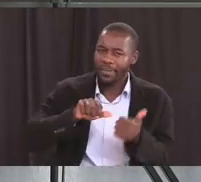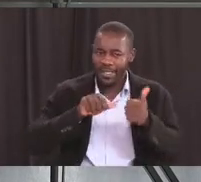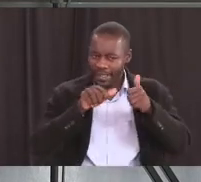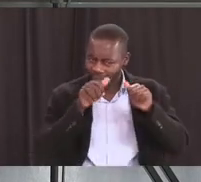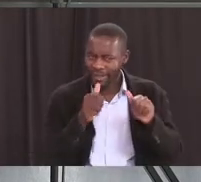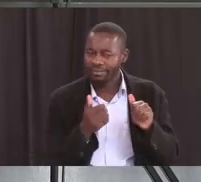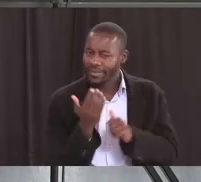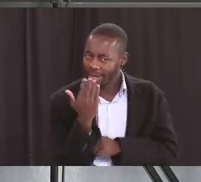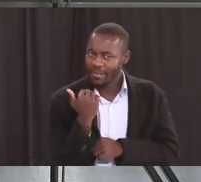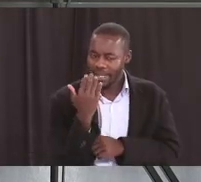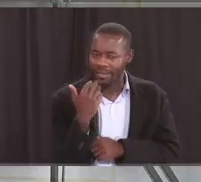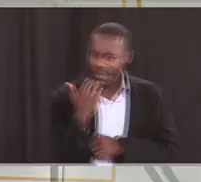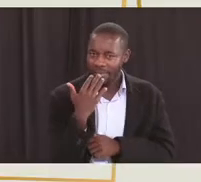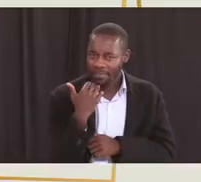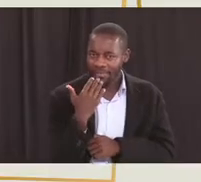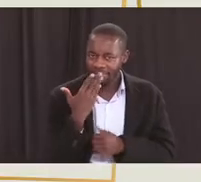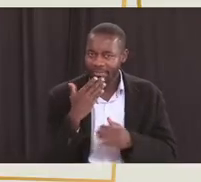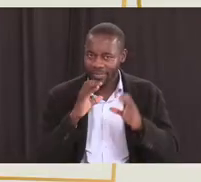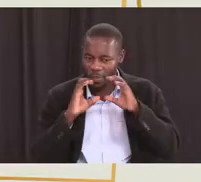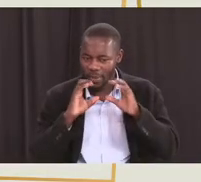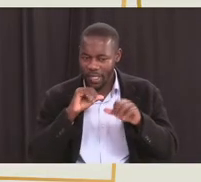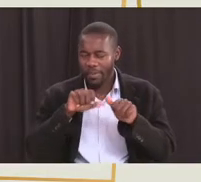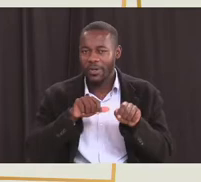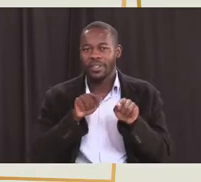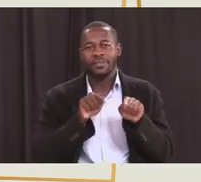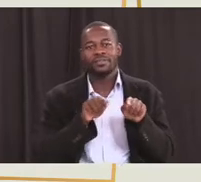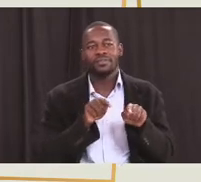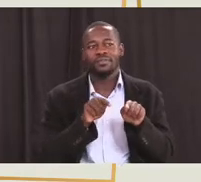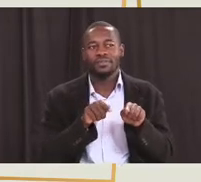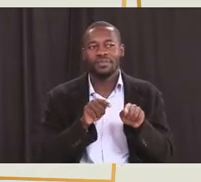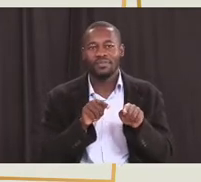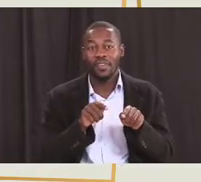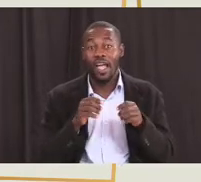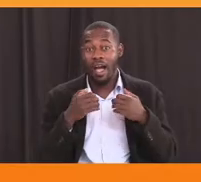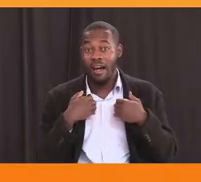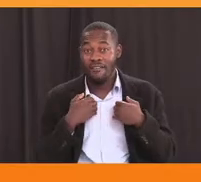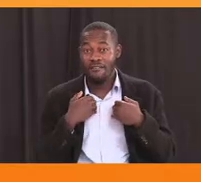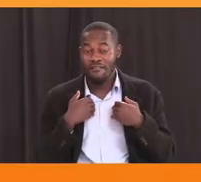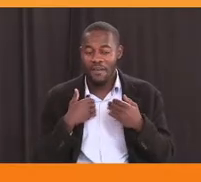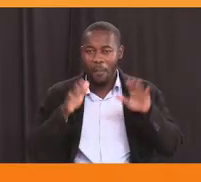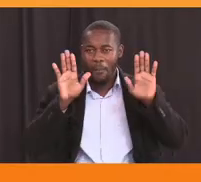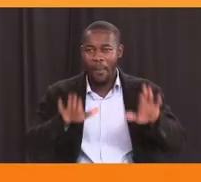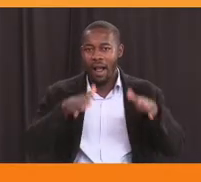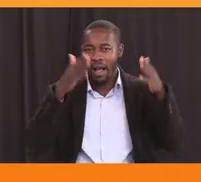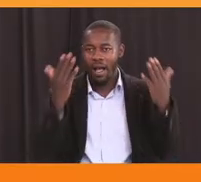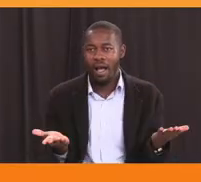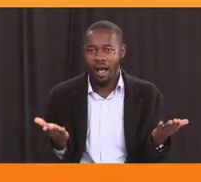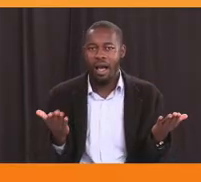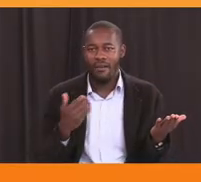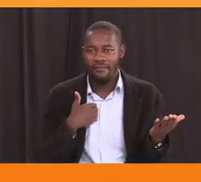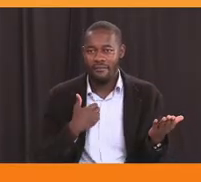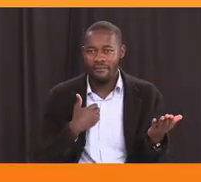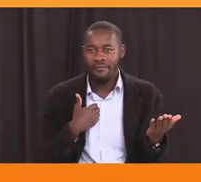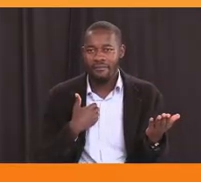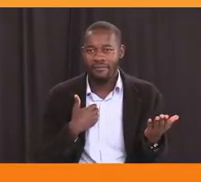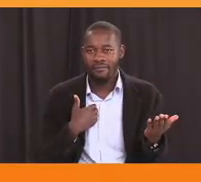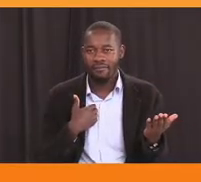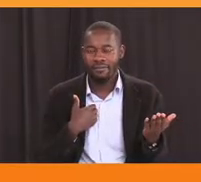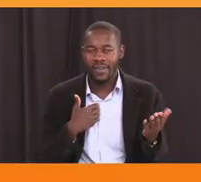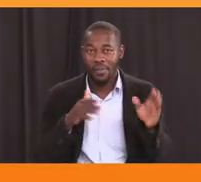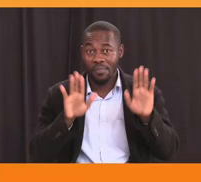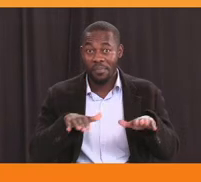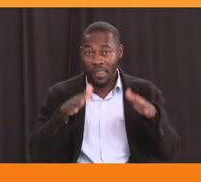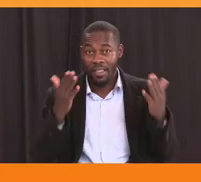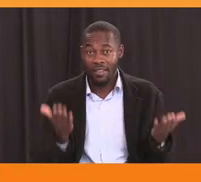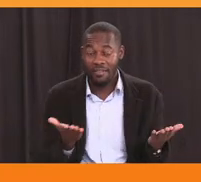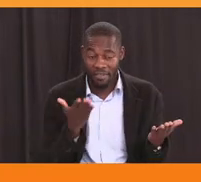of the elders. Yeah, and we have men barbecue or nyama choma. I think, some few men have identified